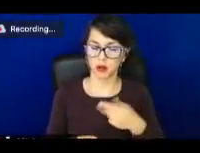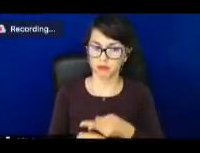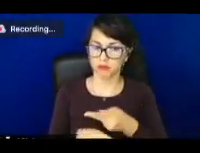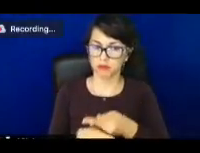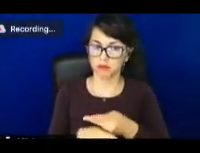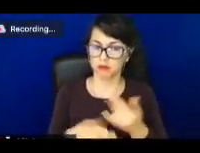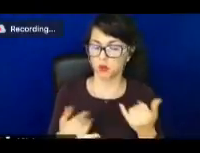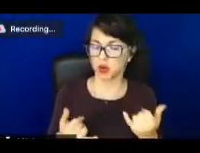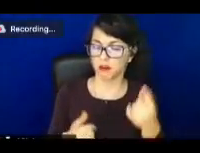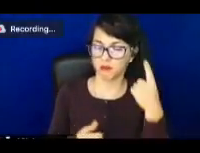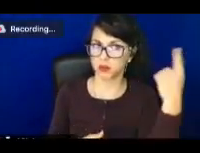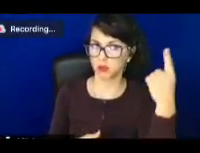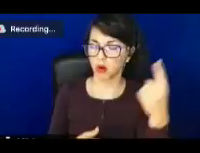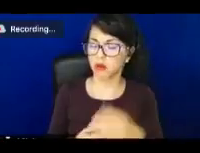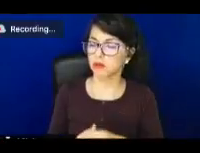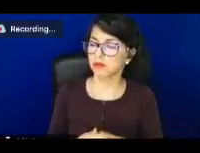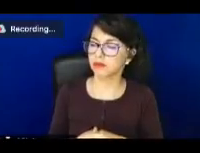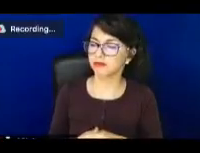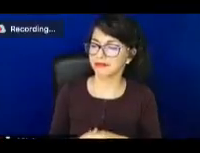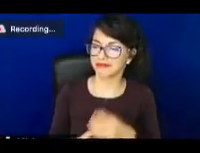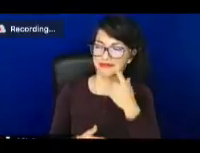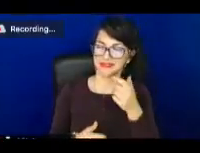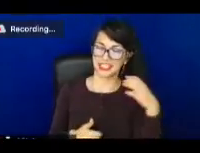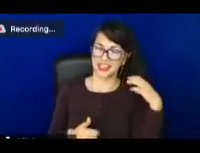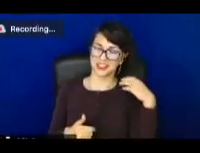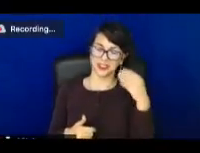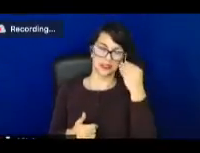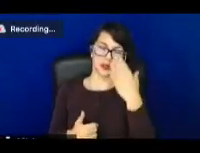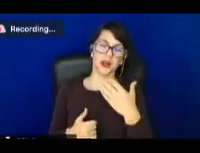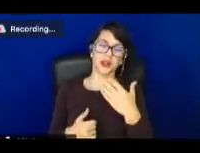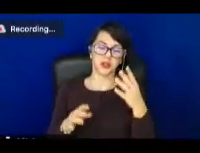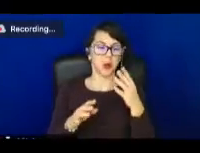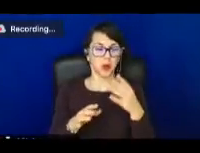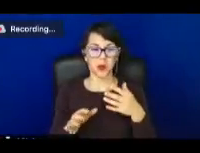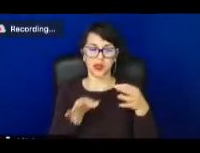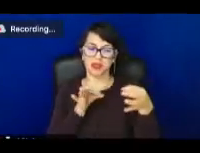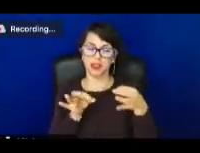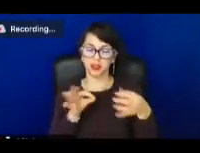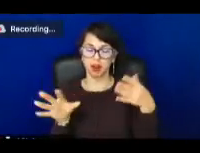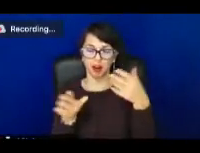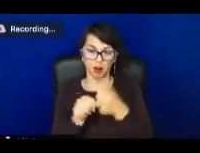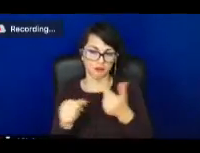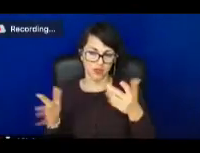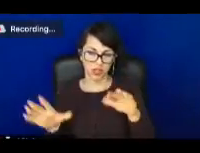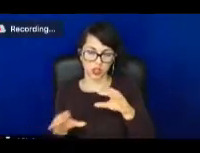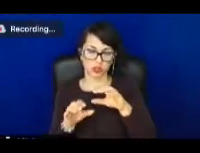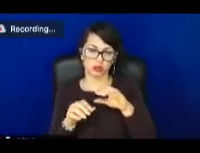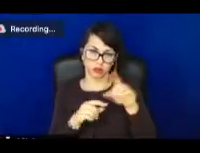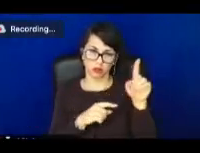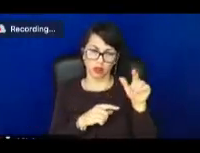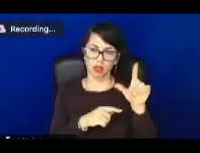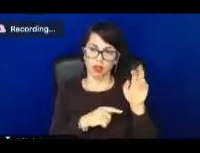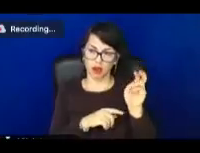We'll wait a little bit longer and see if anybody's trying to